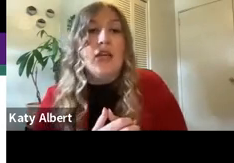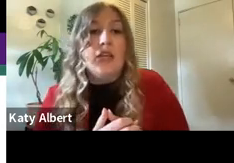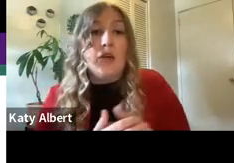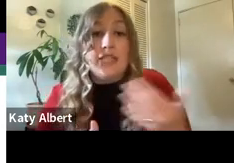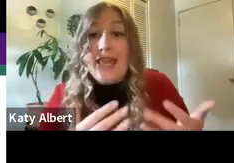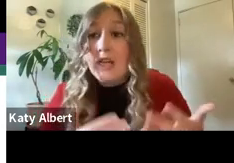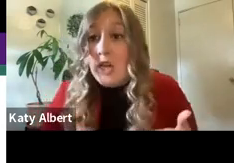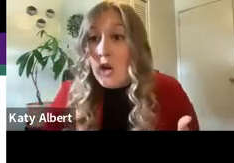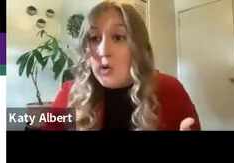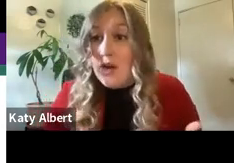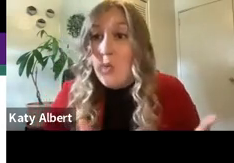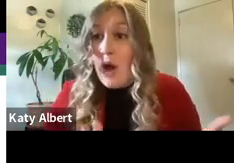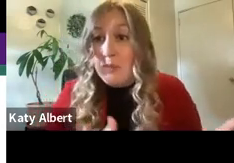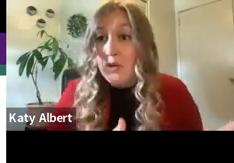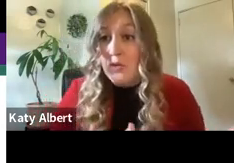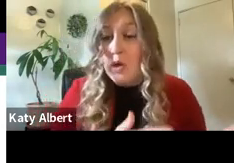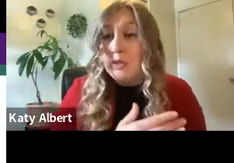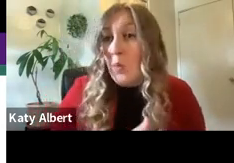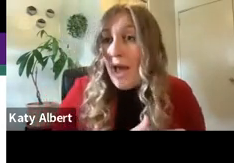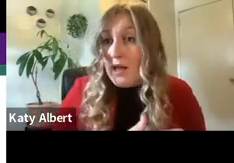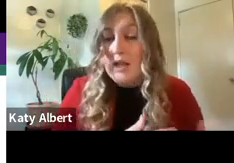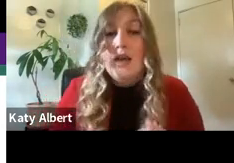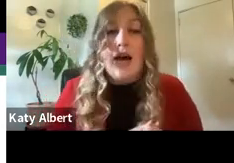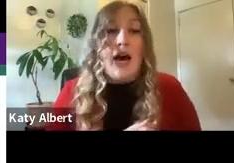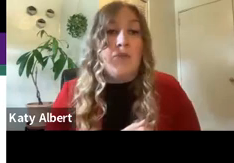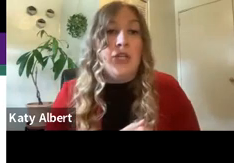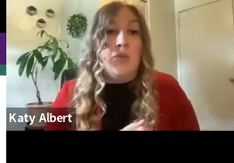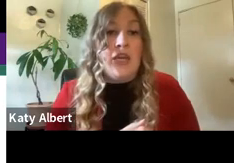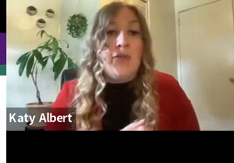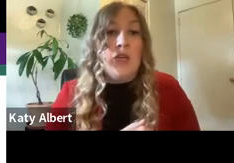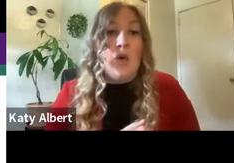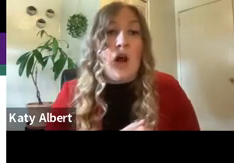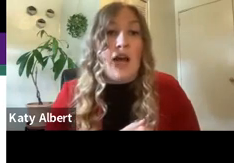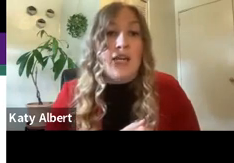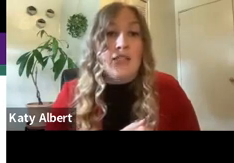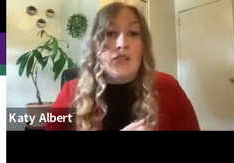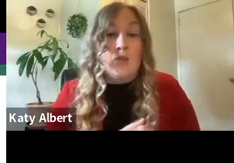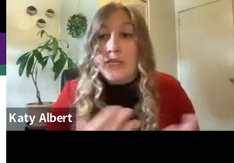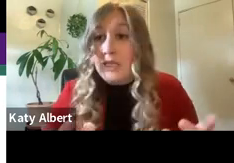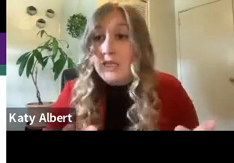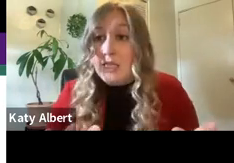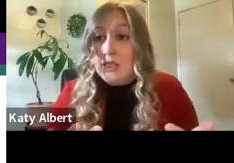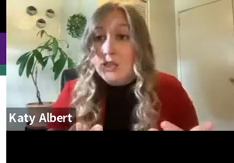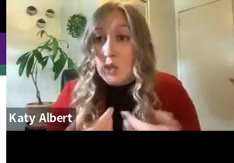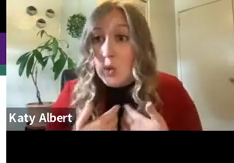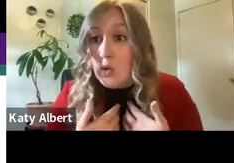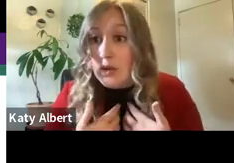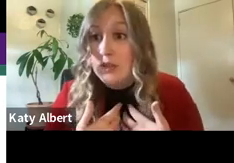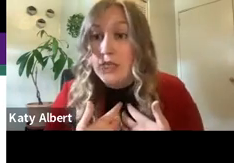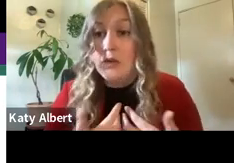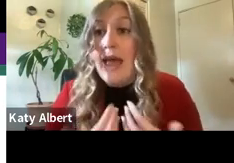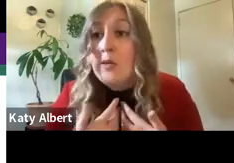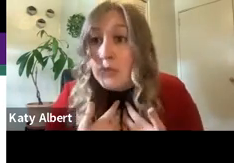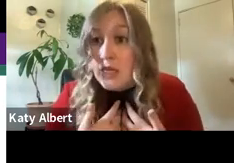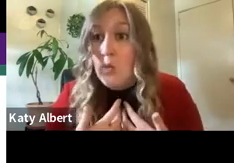events, take note of what performs well. Maybe your audience really needs